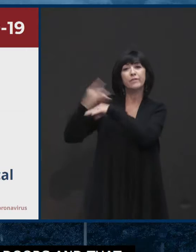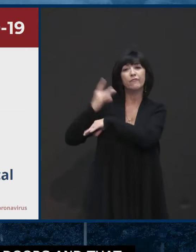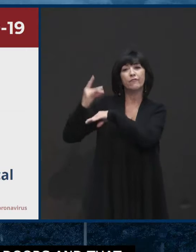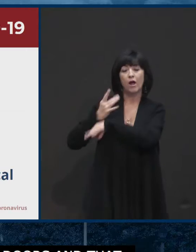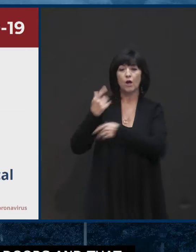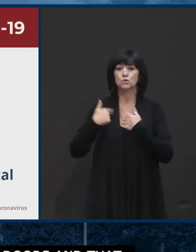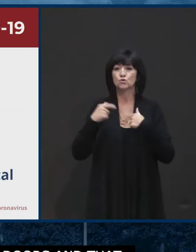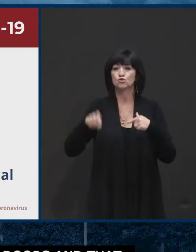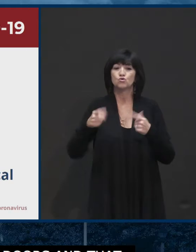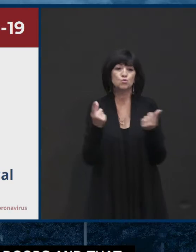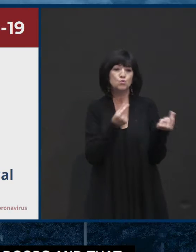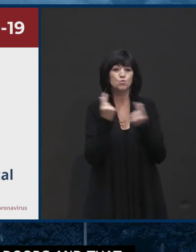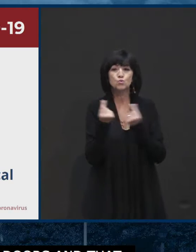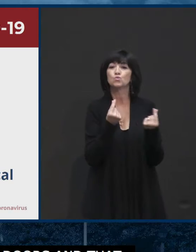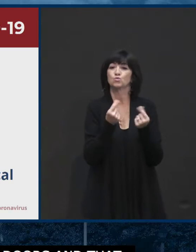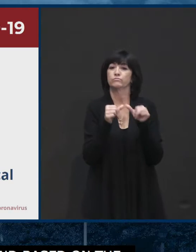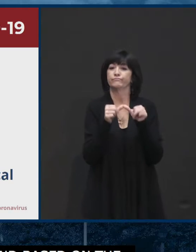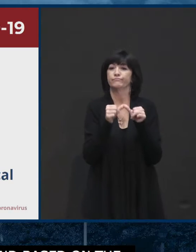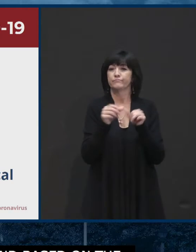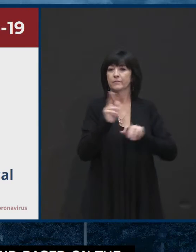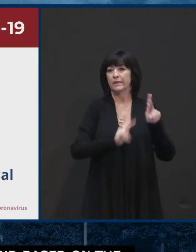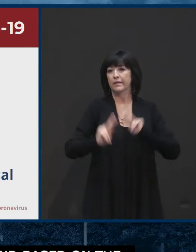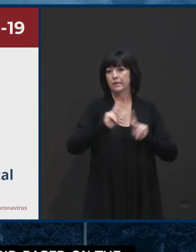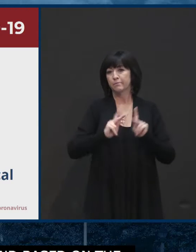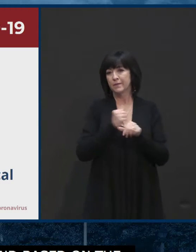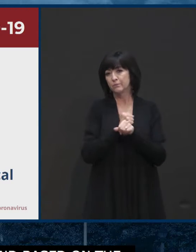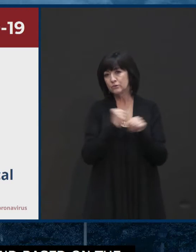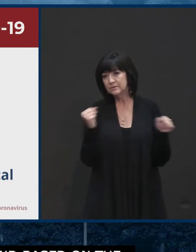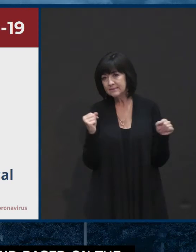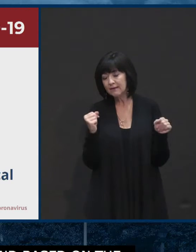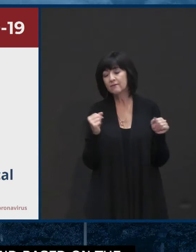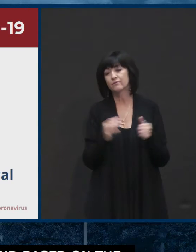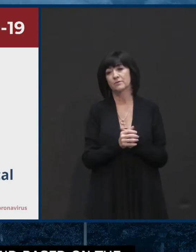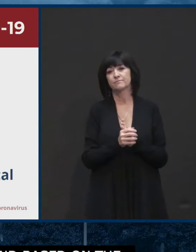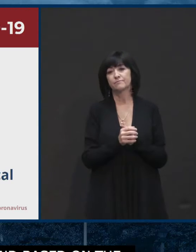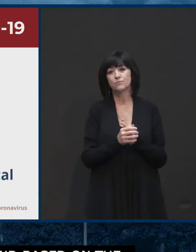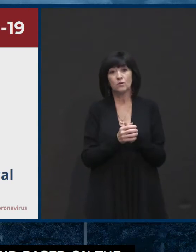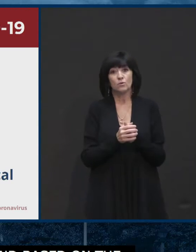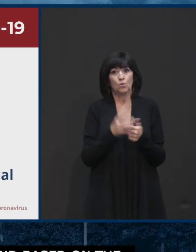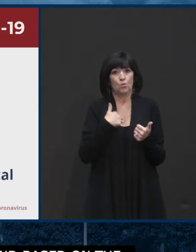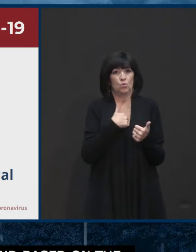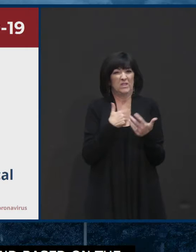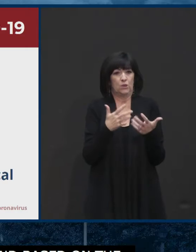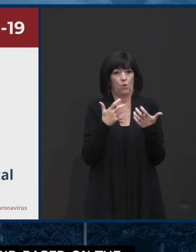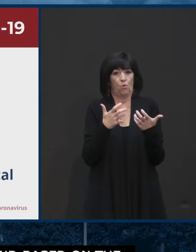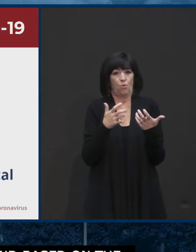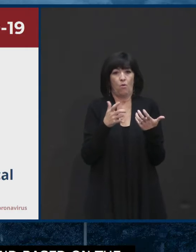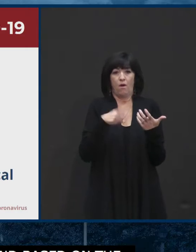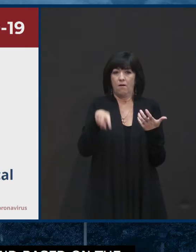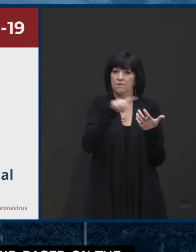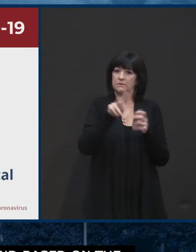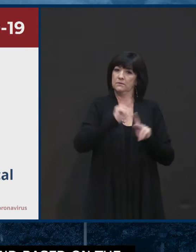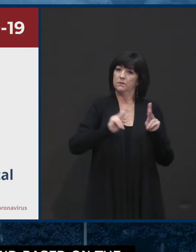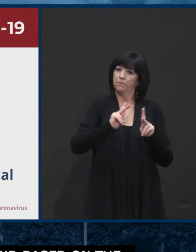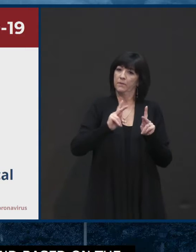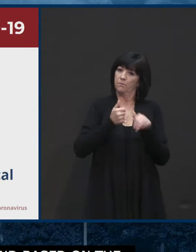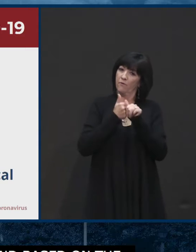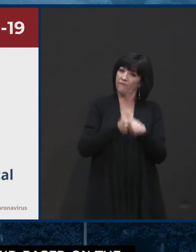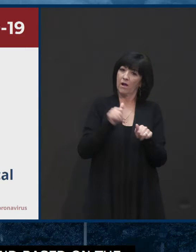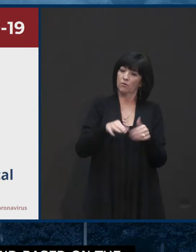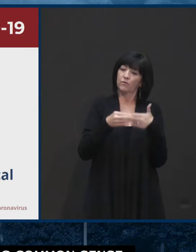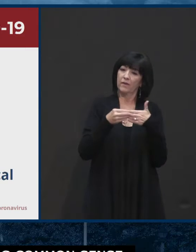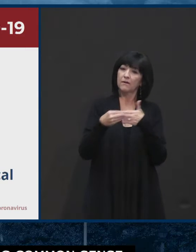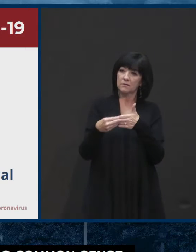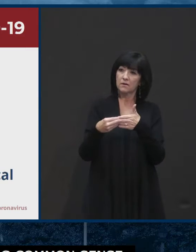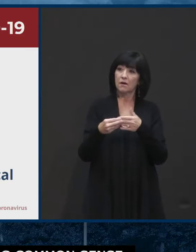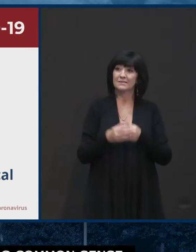judgment behind and common sense behind the numbers that guide us. And so we're closing in on